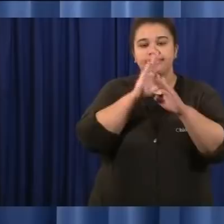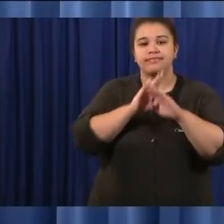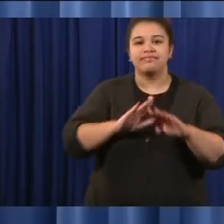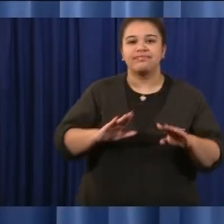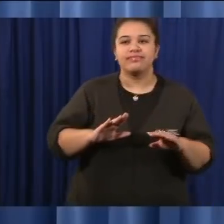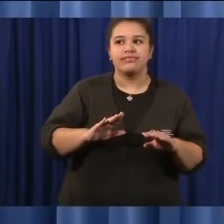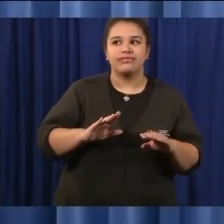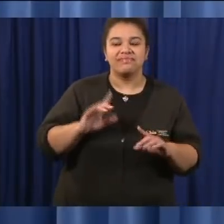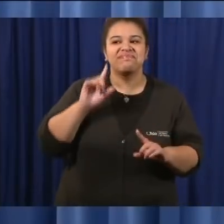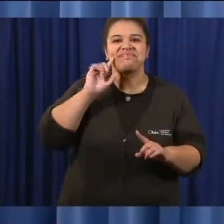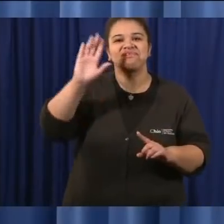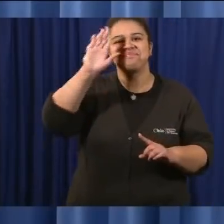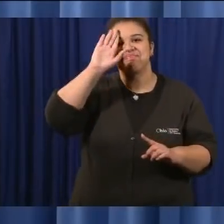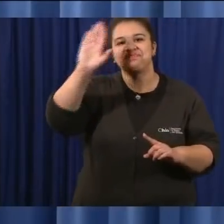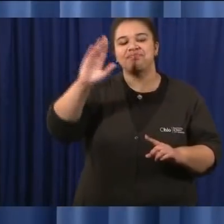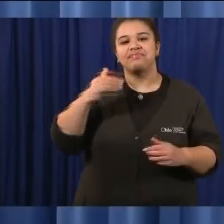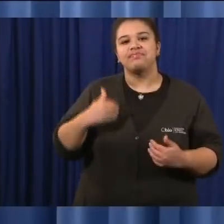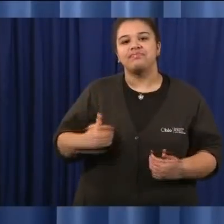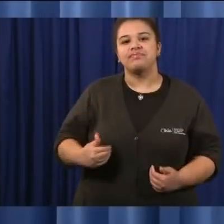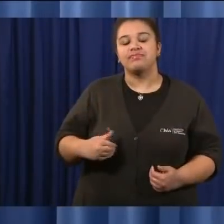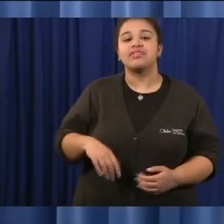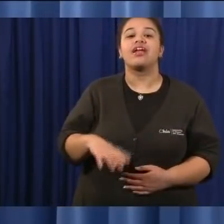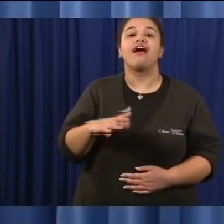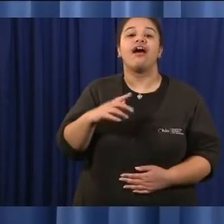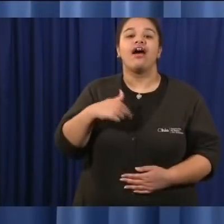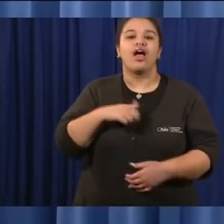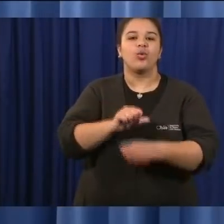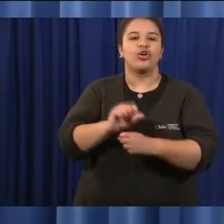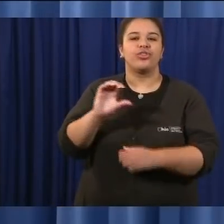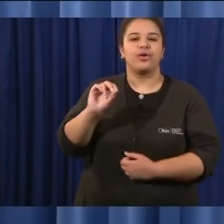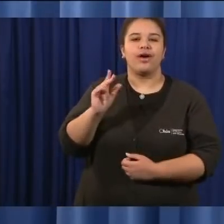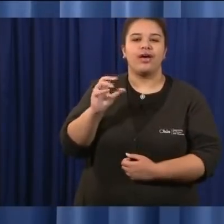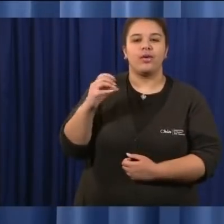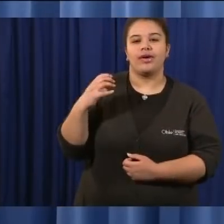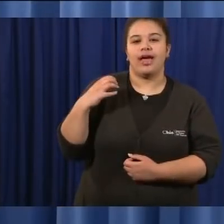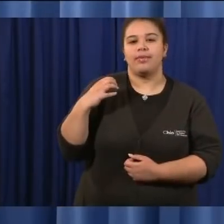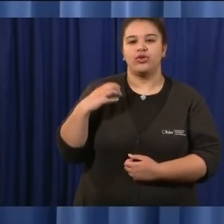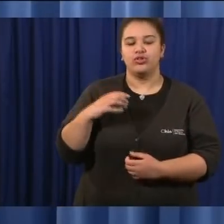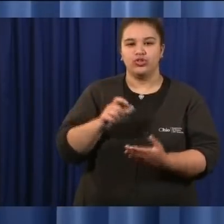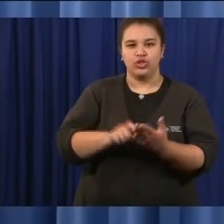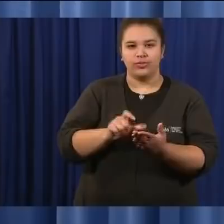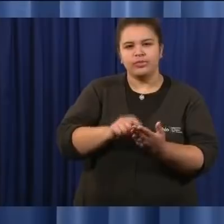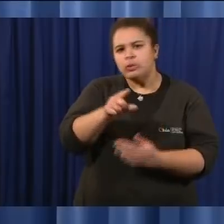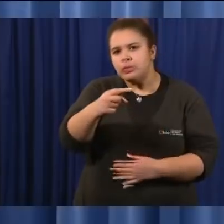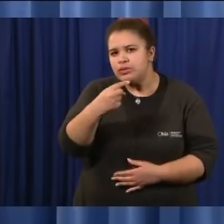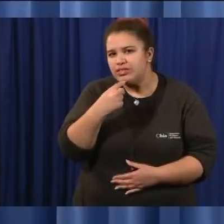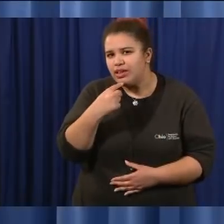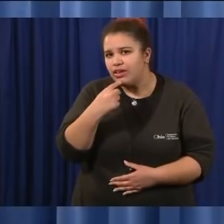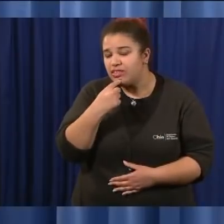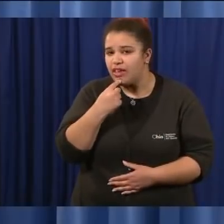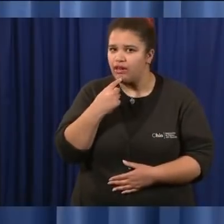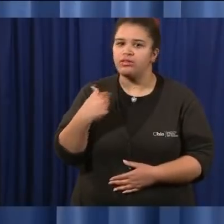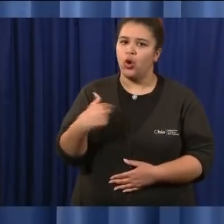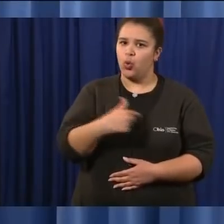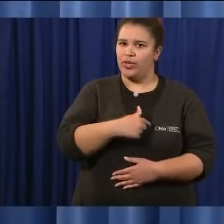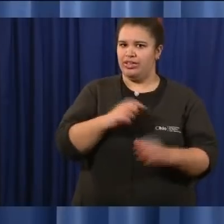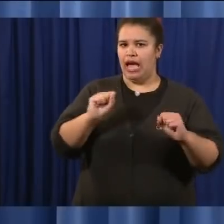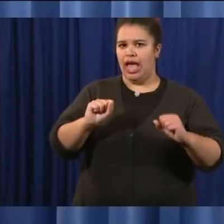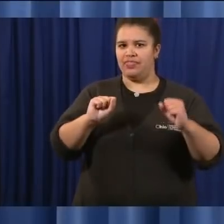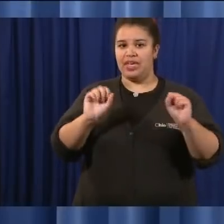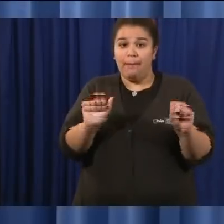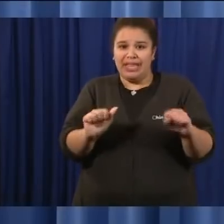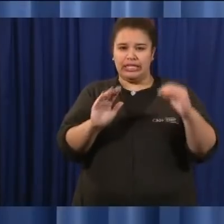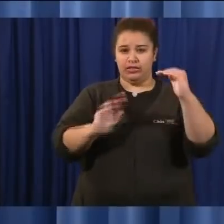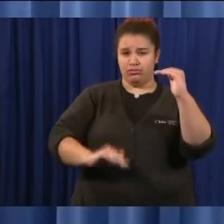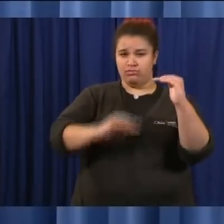Hi, Governor. This is Jake Zuckerman from the Ohio Capital Journal. You've said that Ohio has the capacity to test about 18,800 people